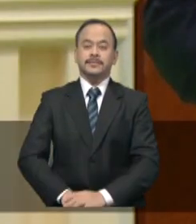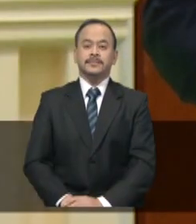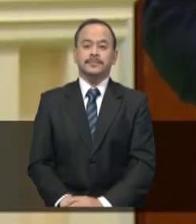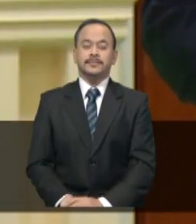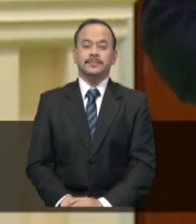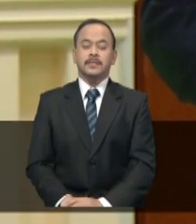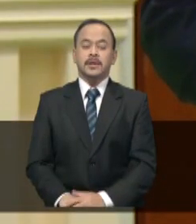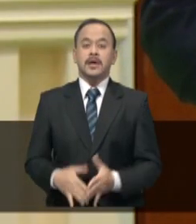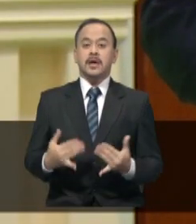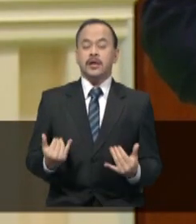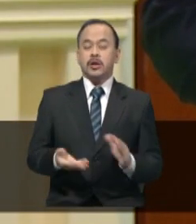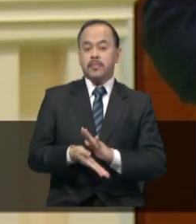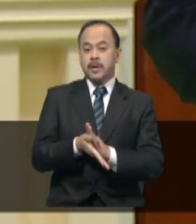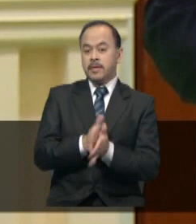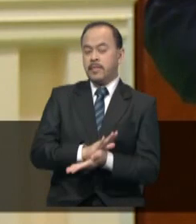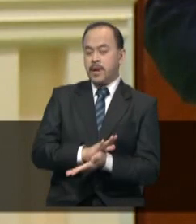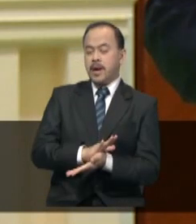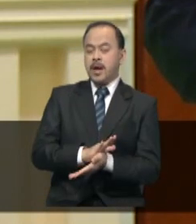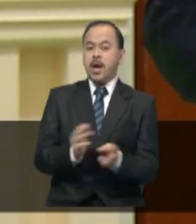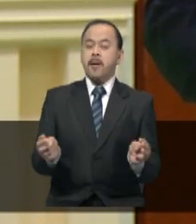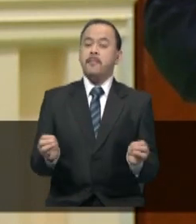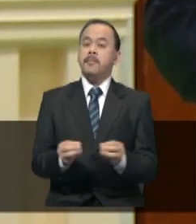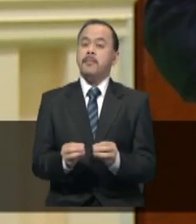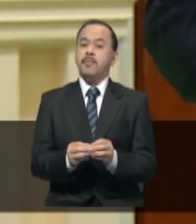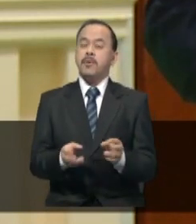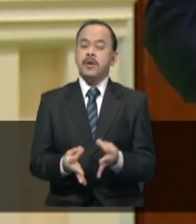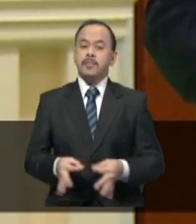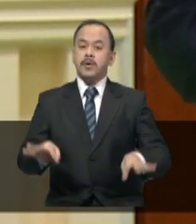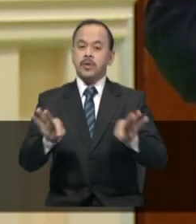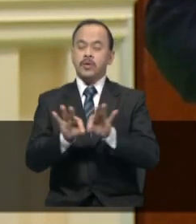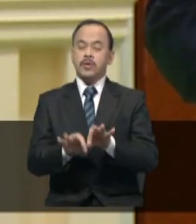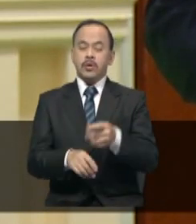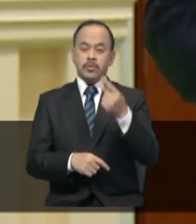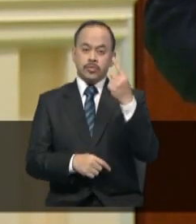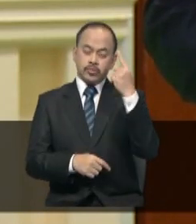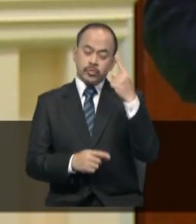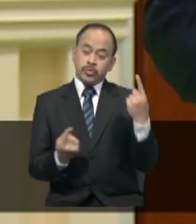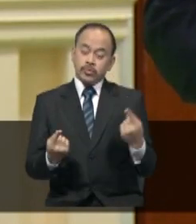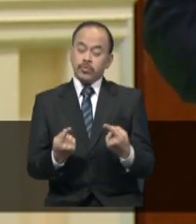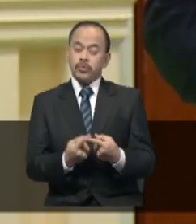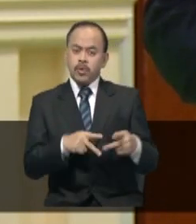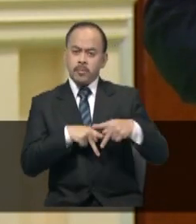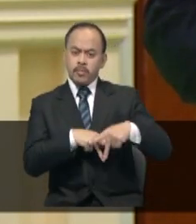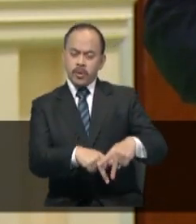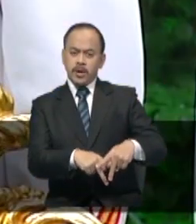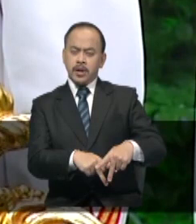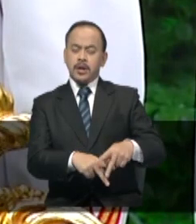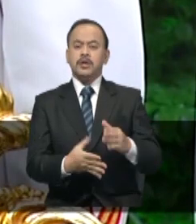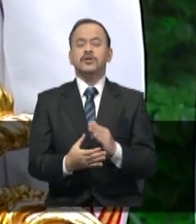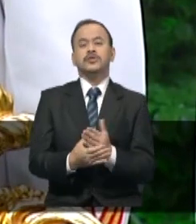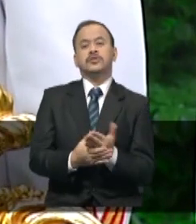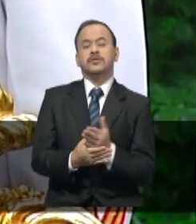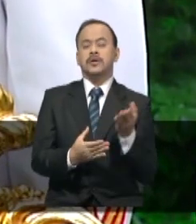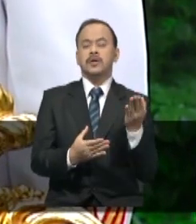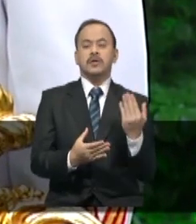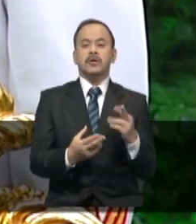It is becoming more important for us to protect our shared regional interests